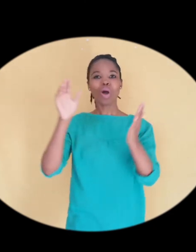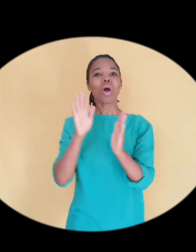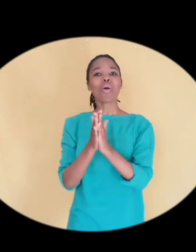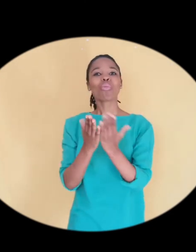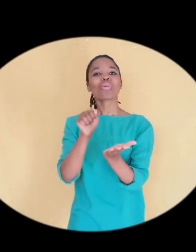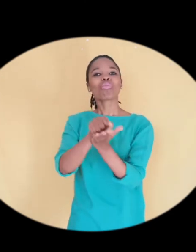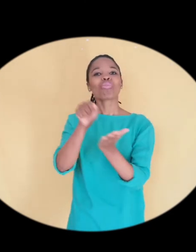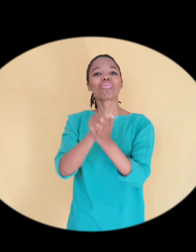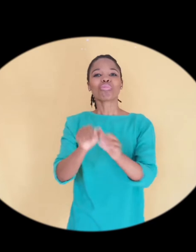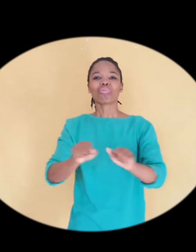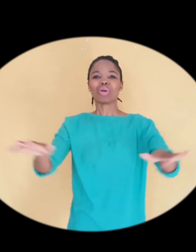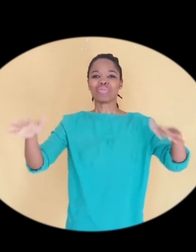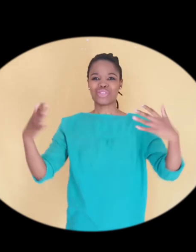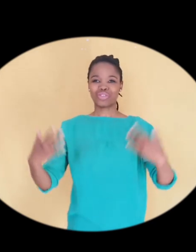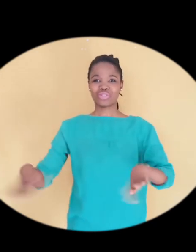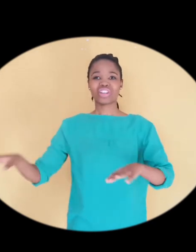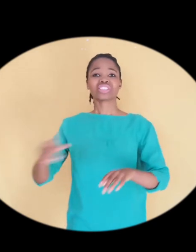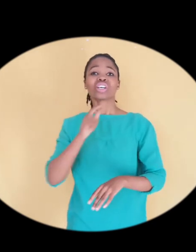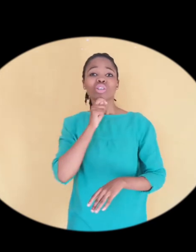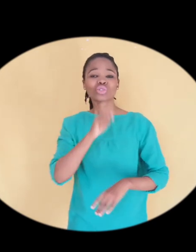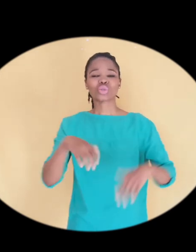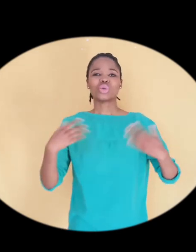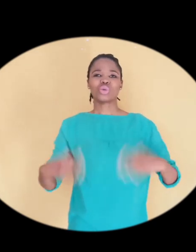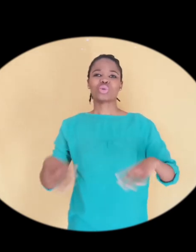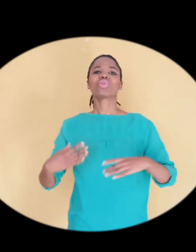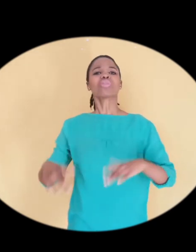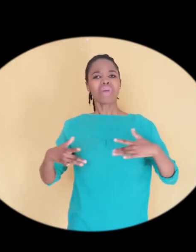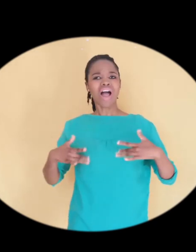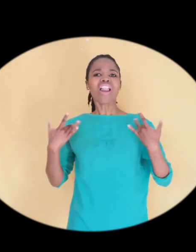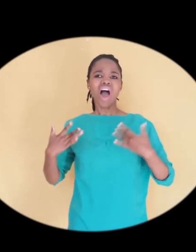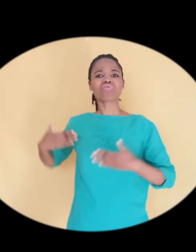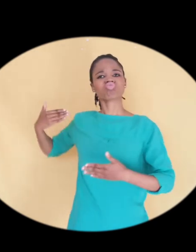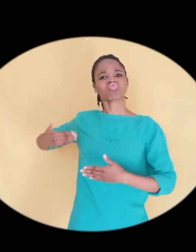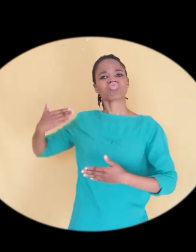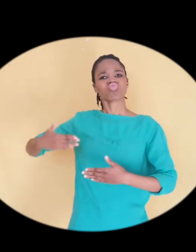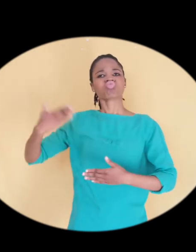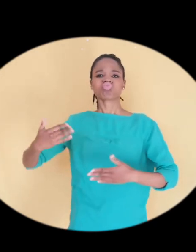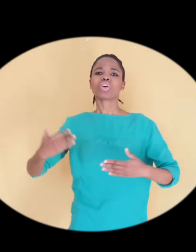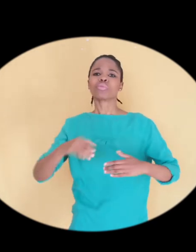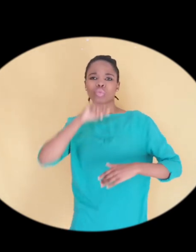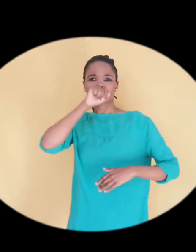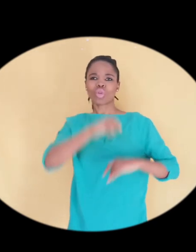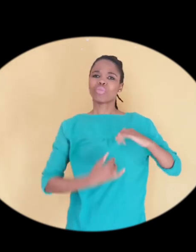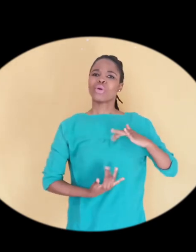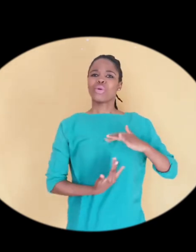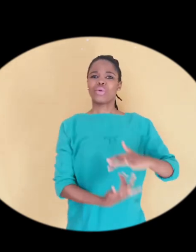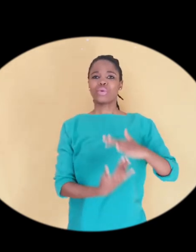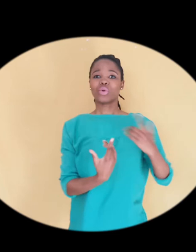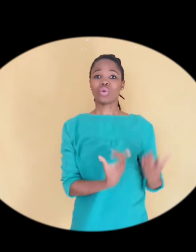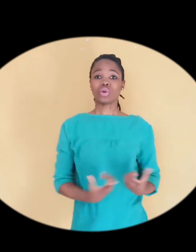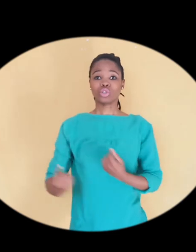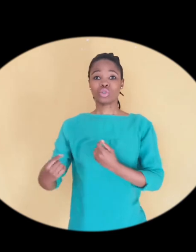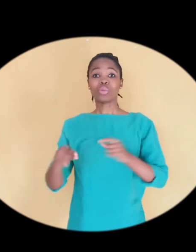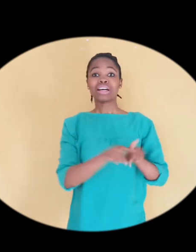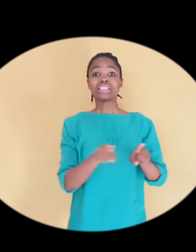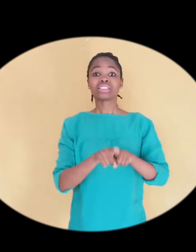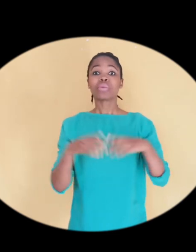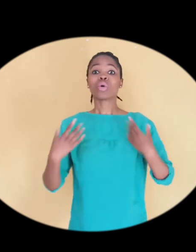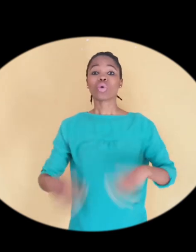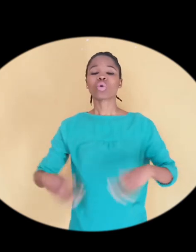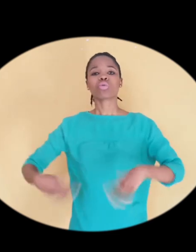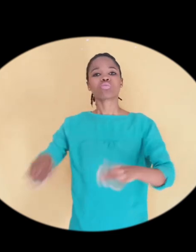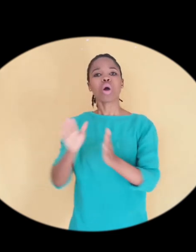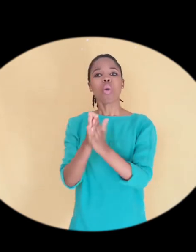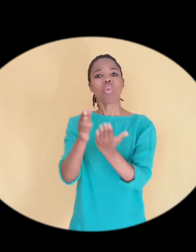a published author. As much as writing has always been sort of part of my life, but sort of doing this